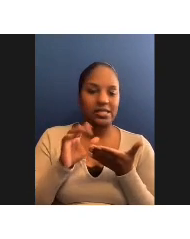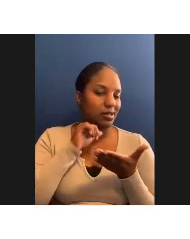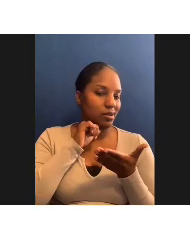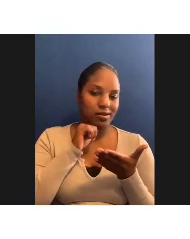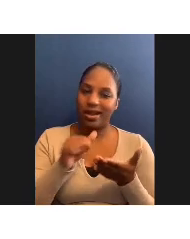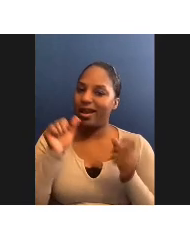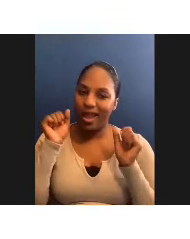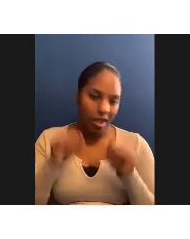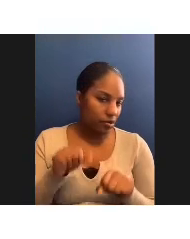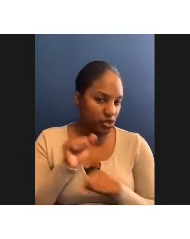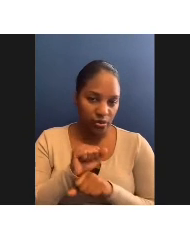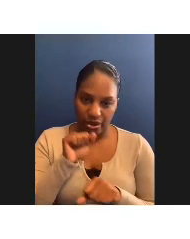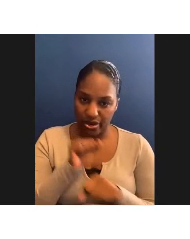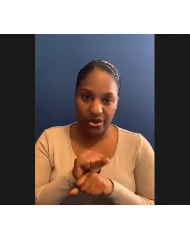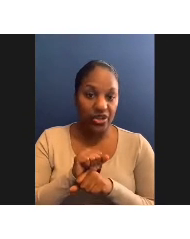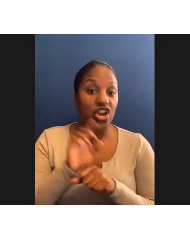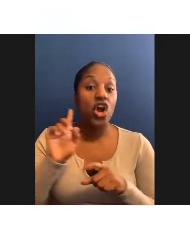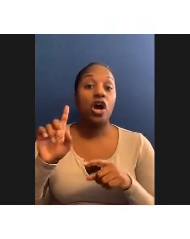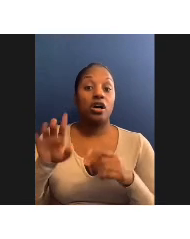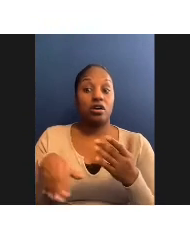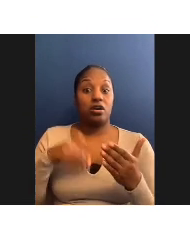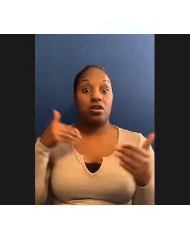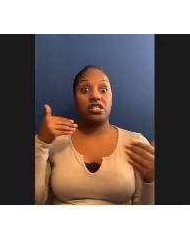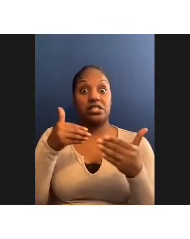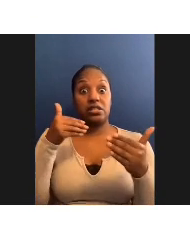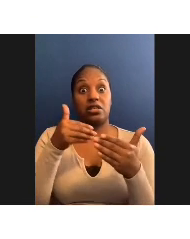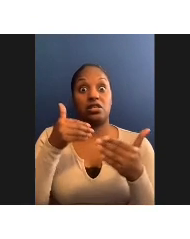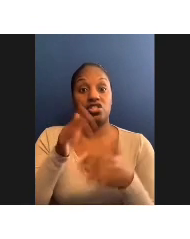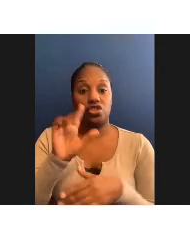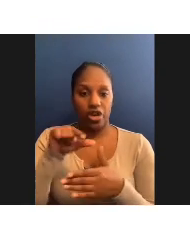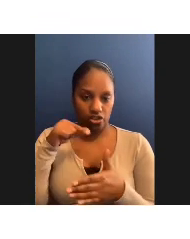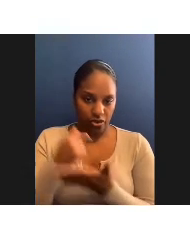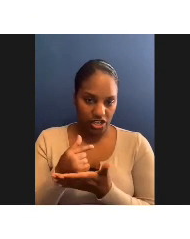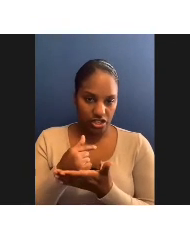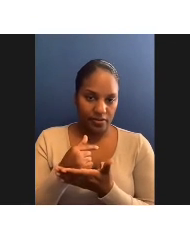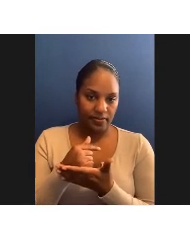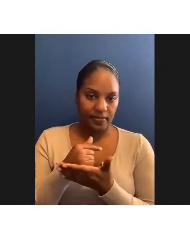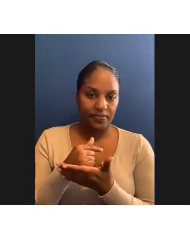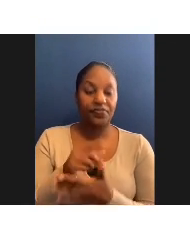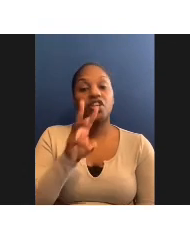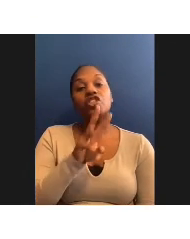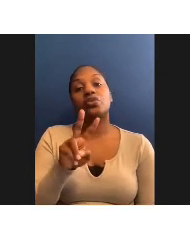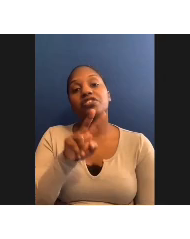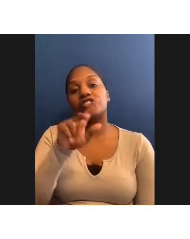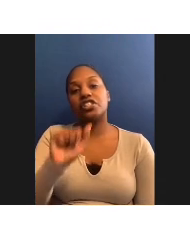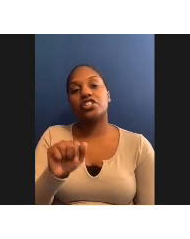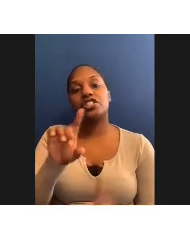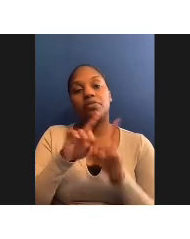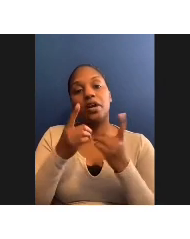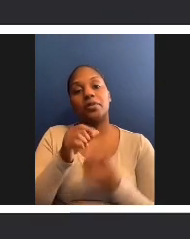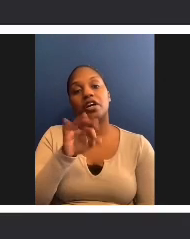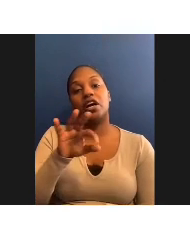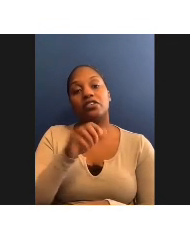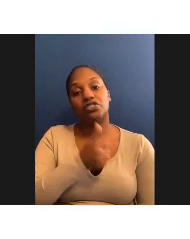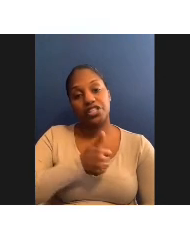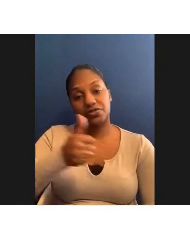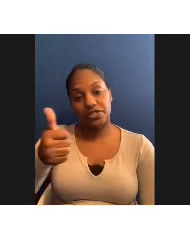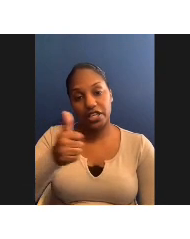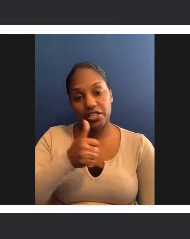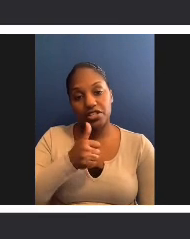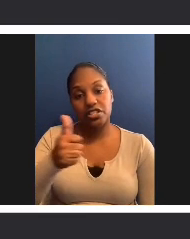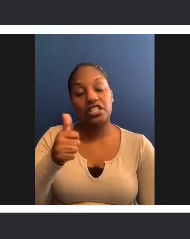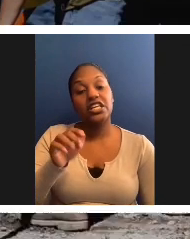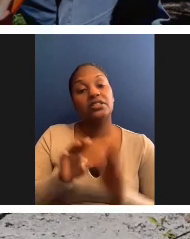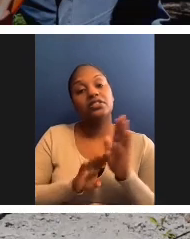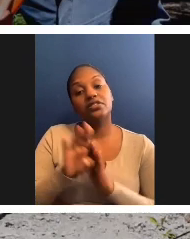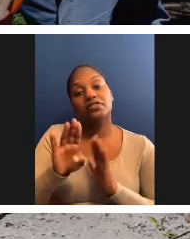to work upon graduation. The West Virginia Department of Transportation